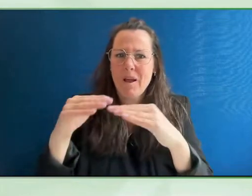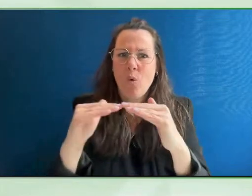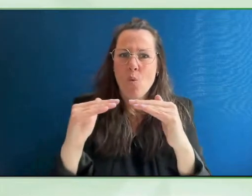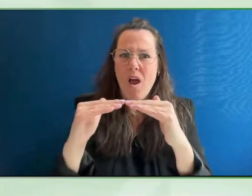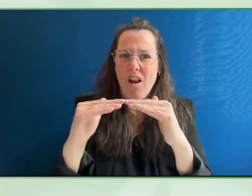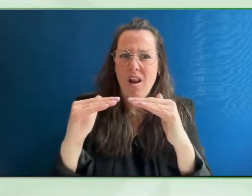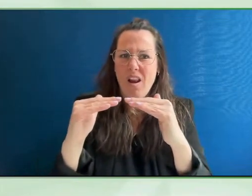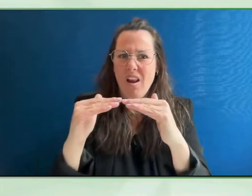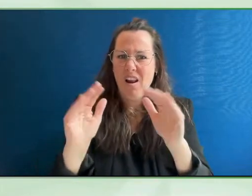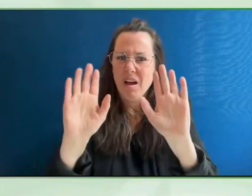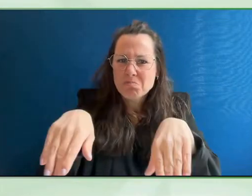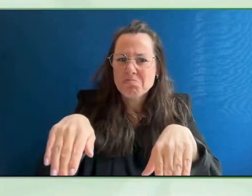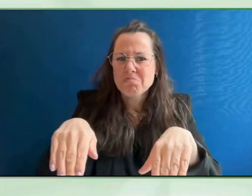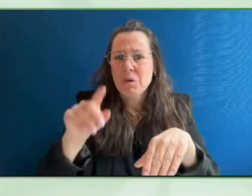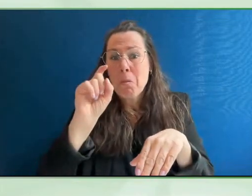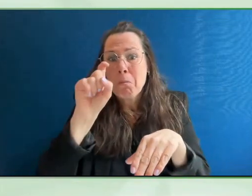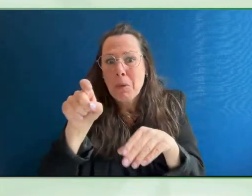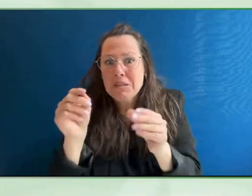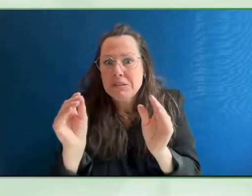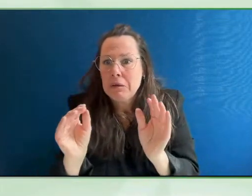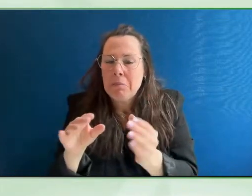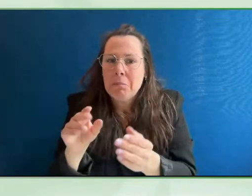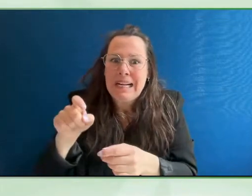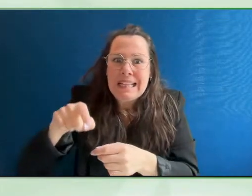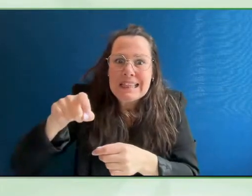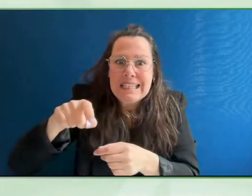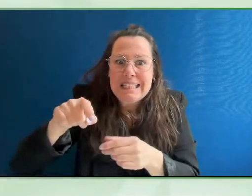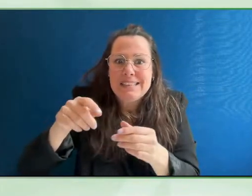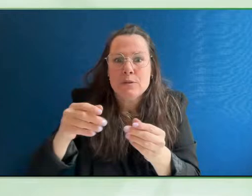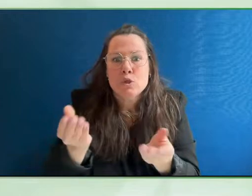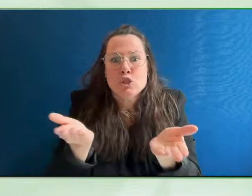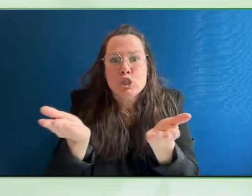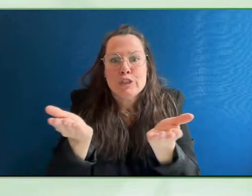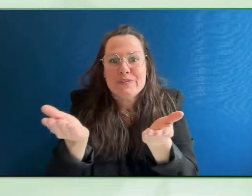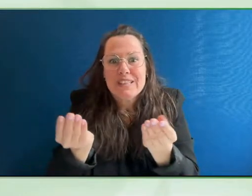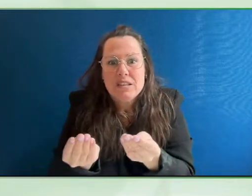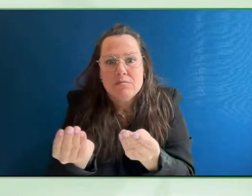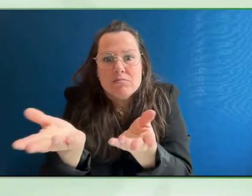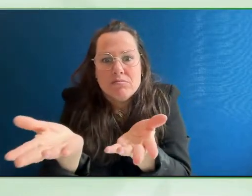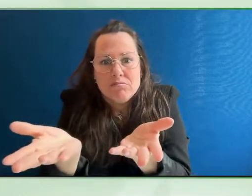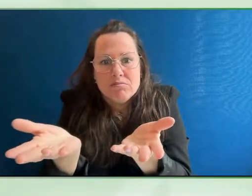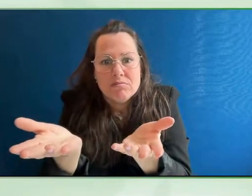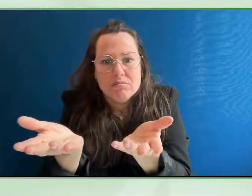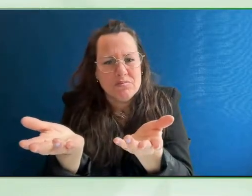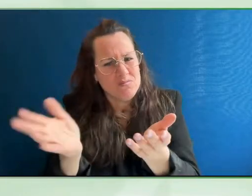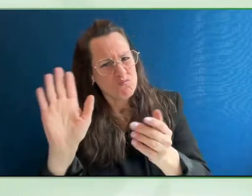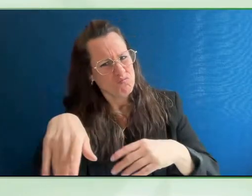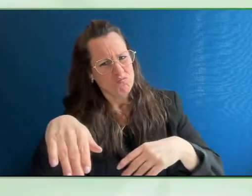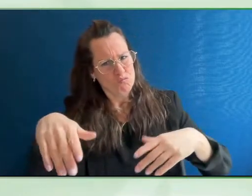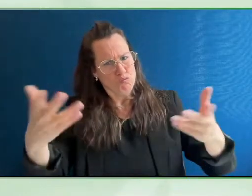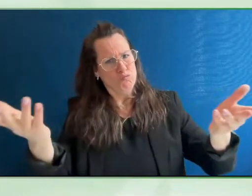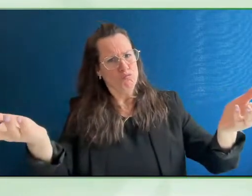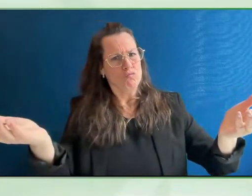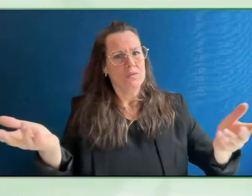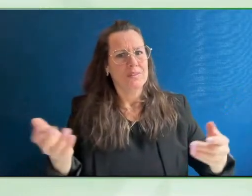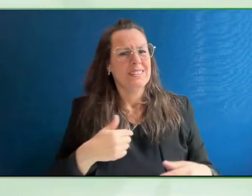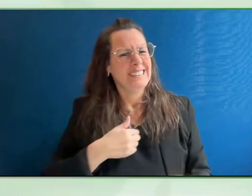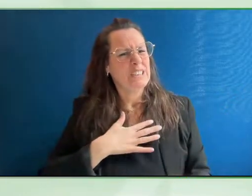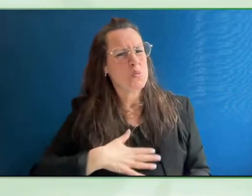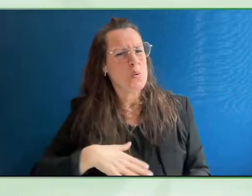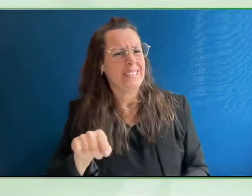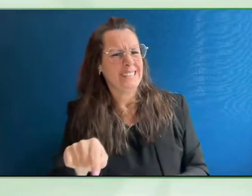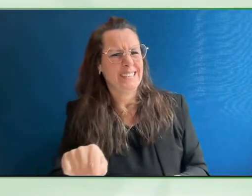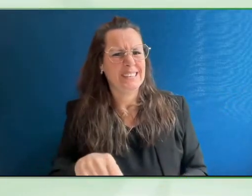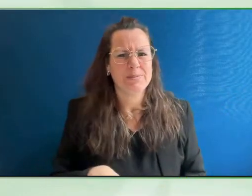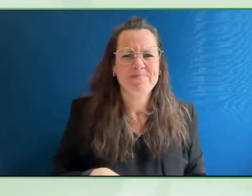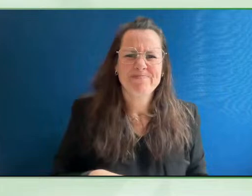time, invite people to learn more about ReelAbilities and ReelAbilities at the workplace. If you don't mind queuing up that slide with a QR